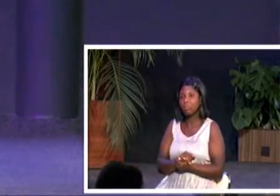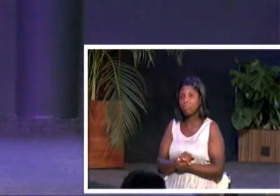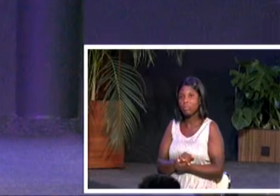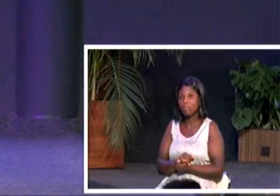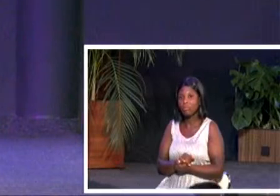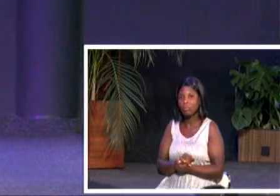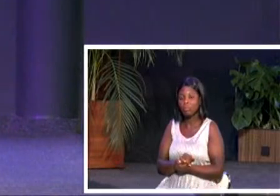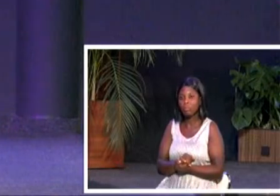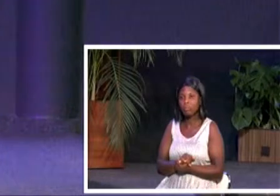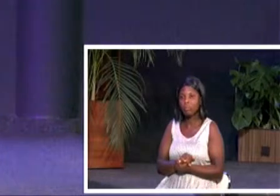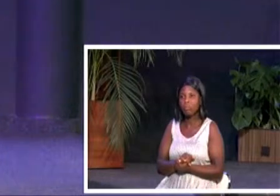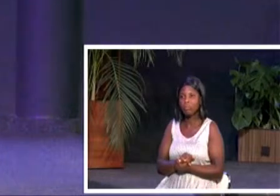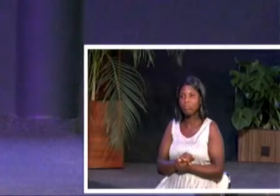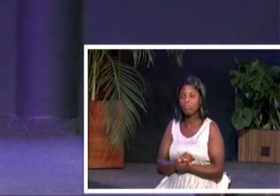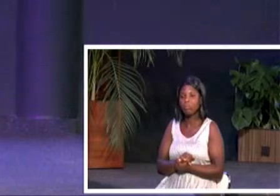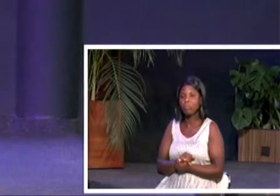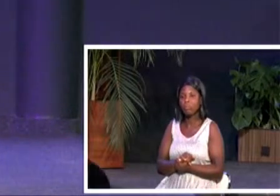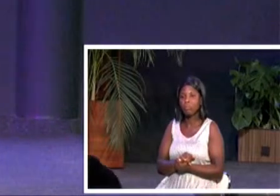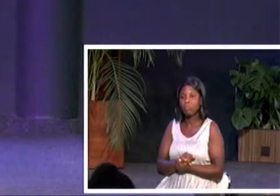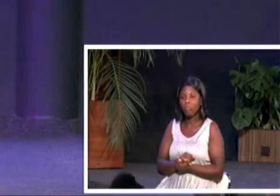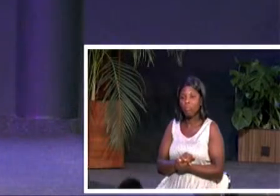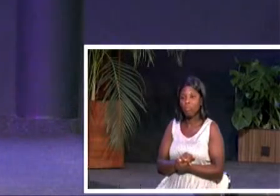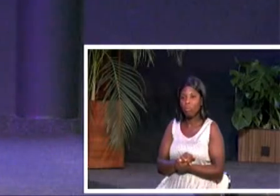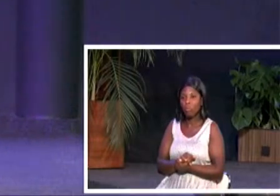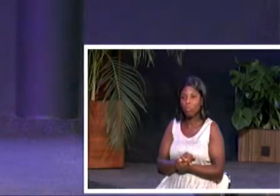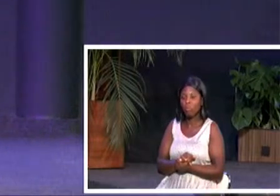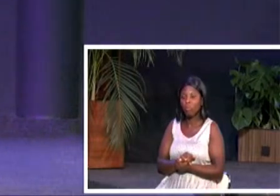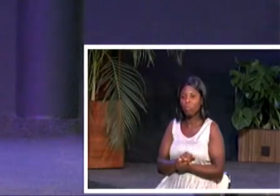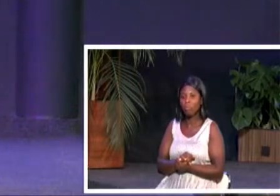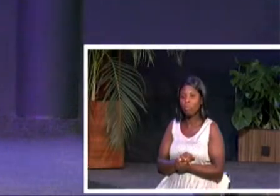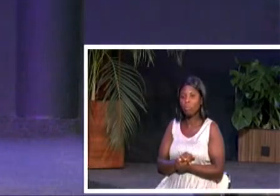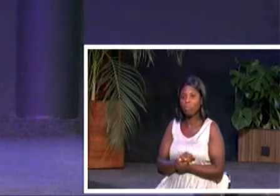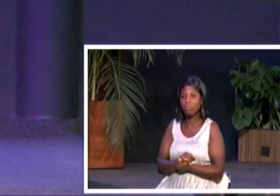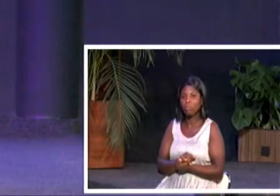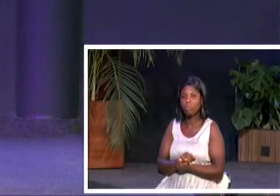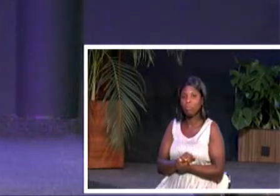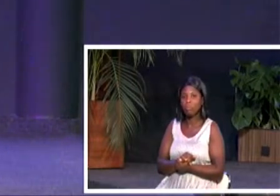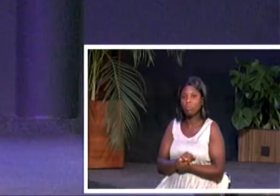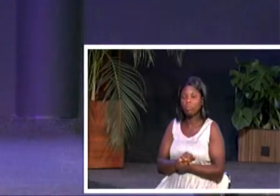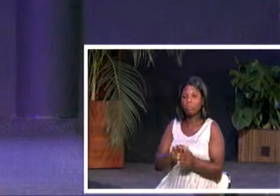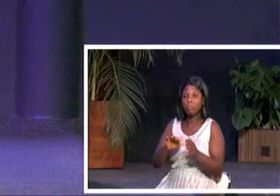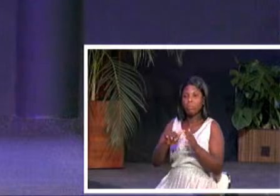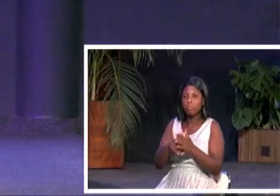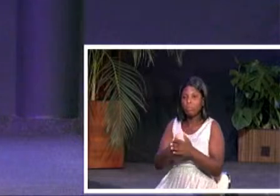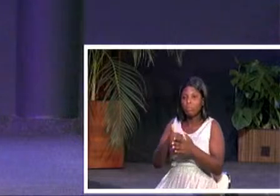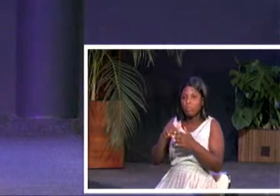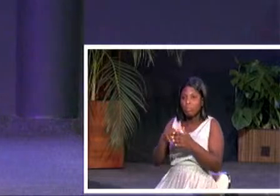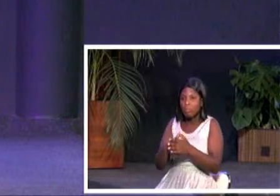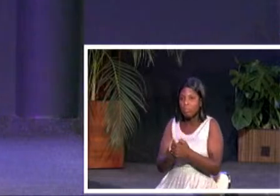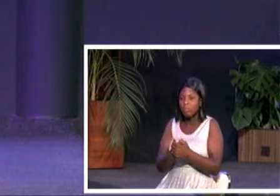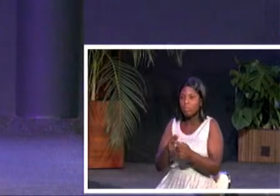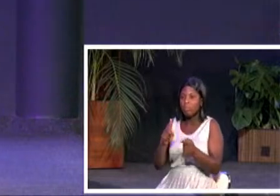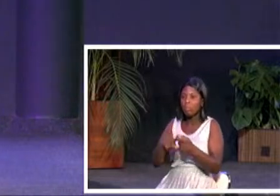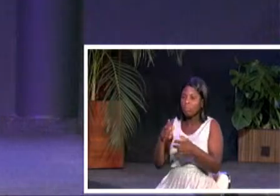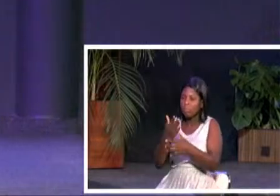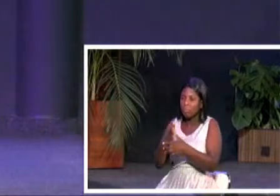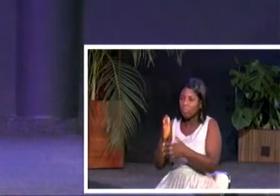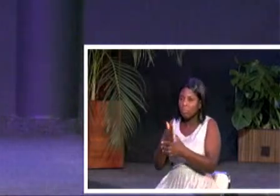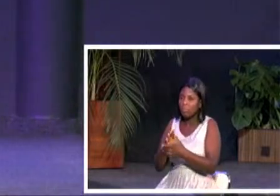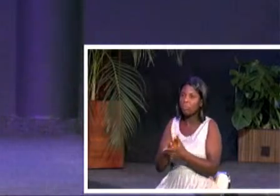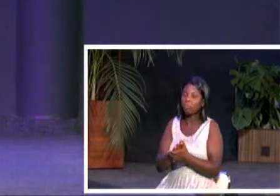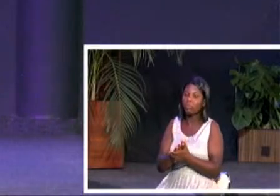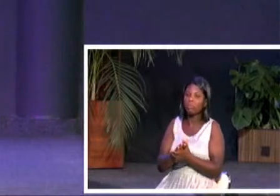by Dr. Isaac Newman Arthur, who shared about discovering your talents and creating multiple streams of